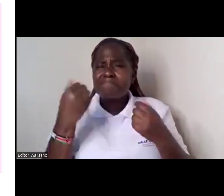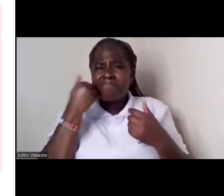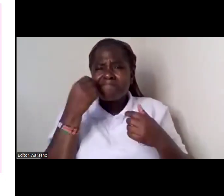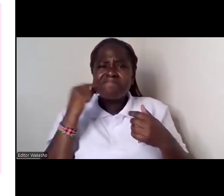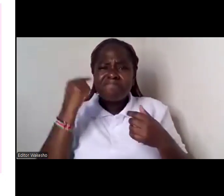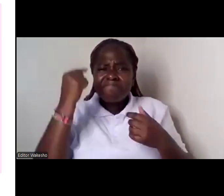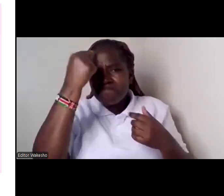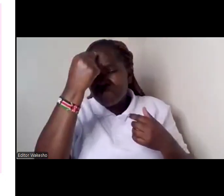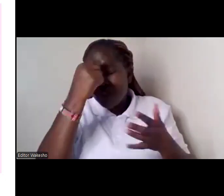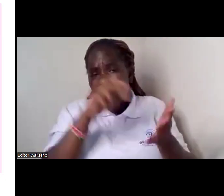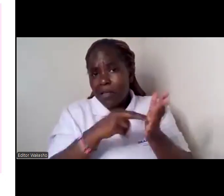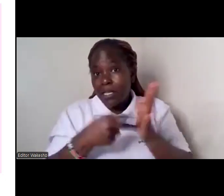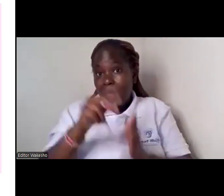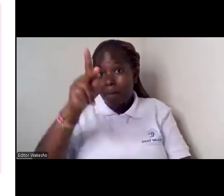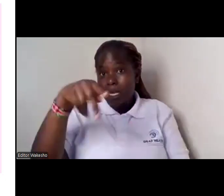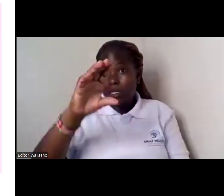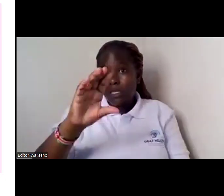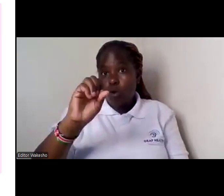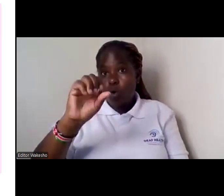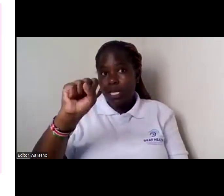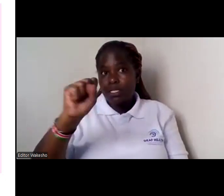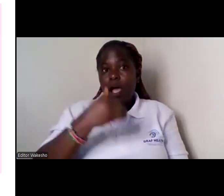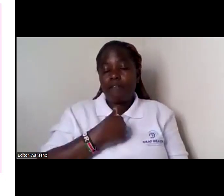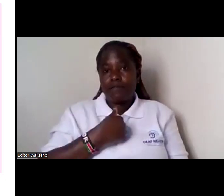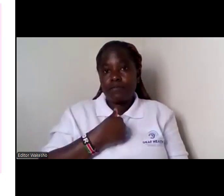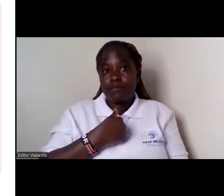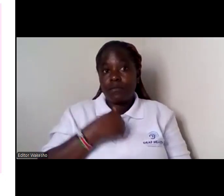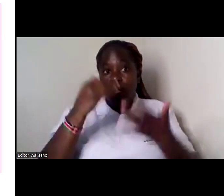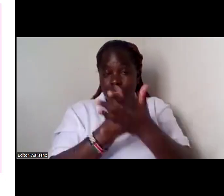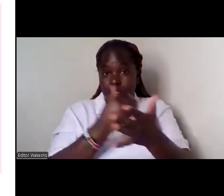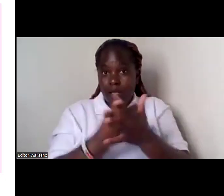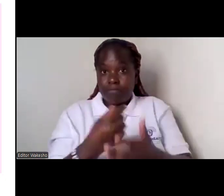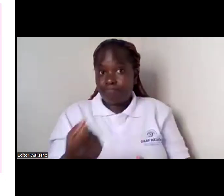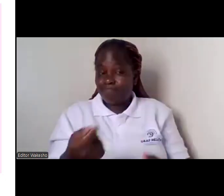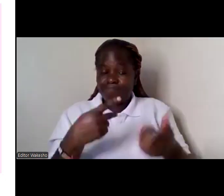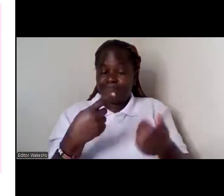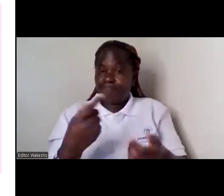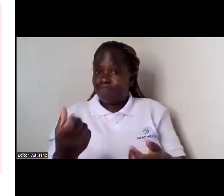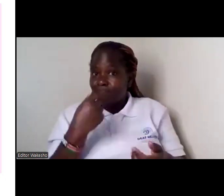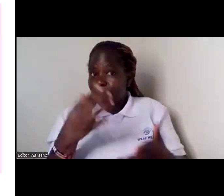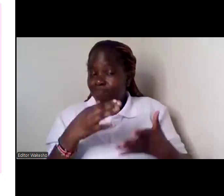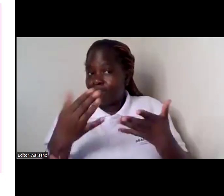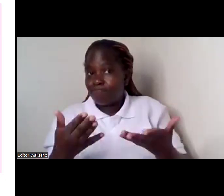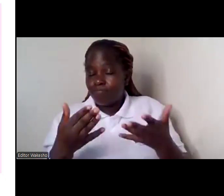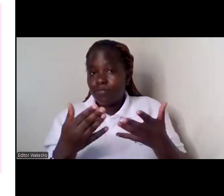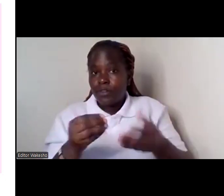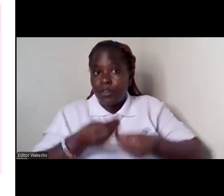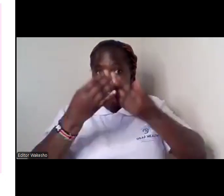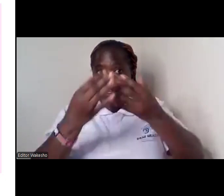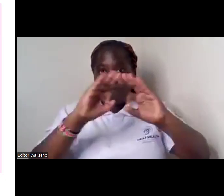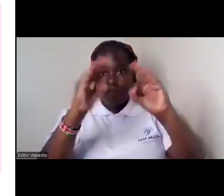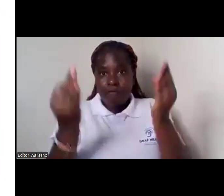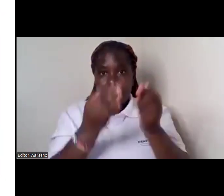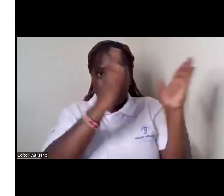of PCOS. So some of the treatment the doctor might give you is the oral